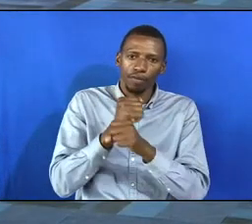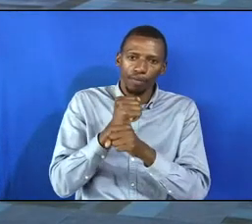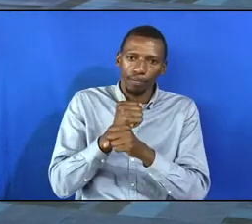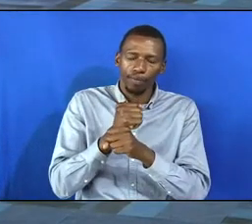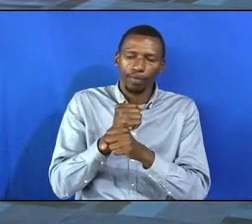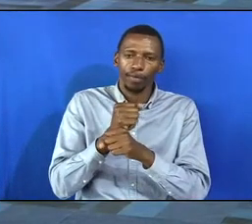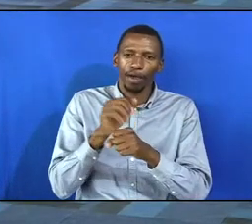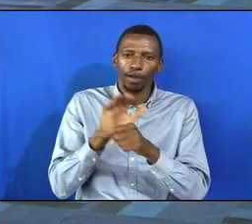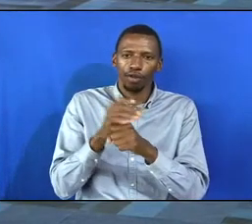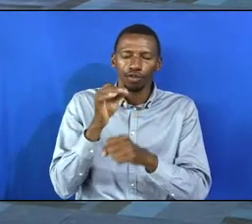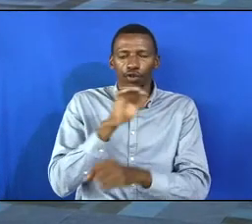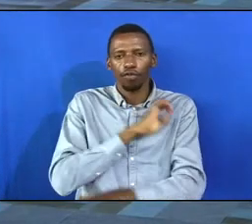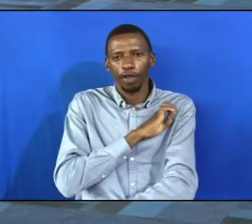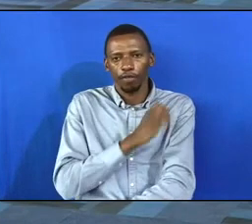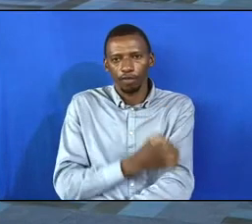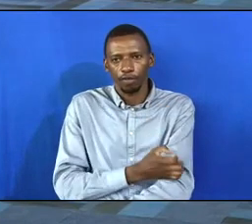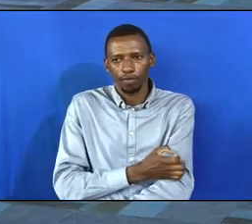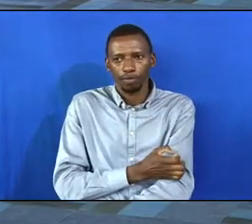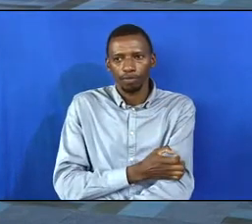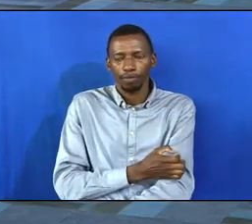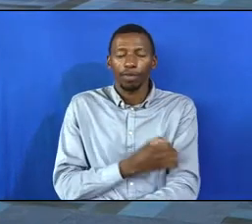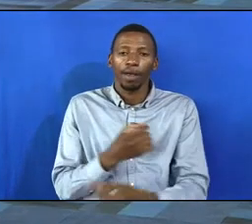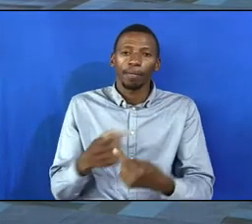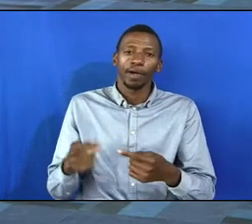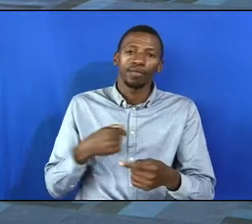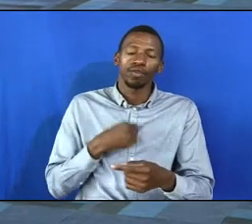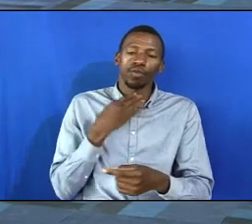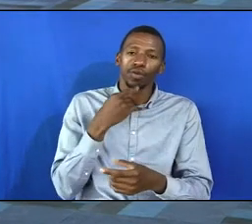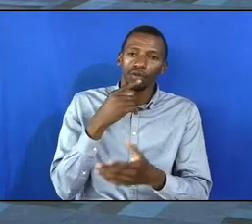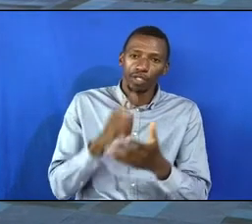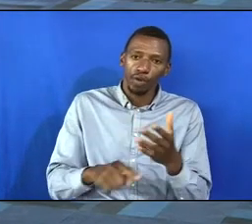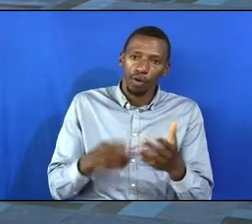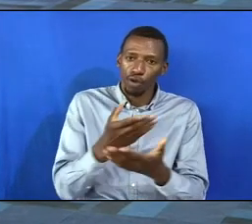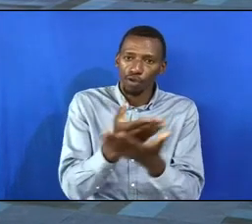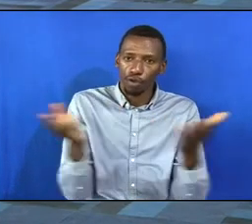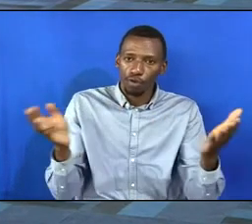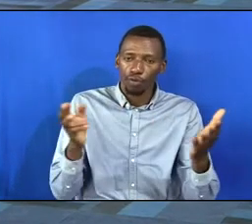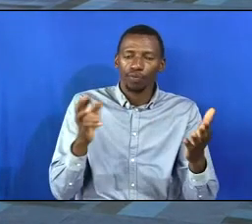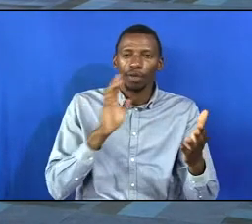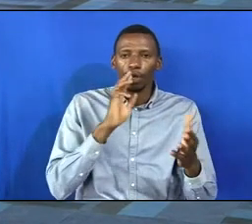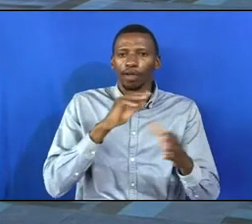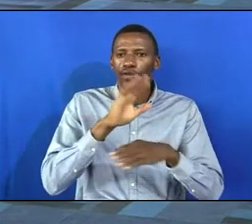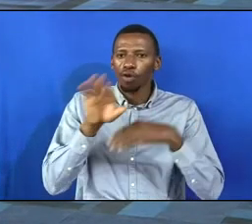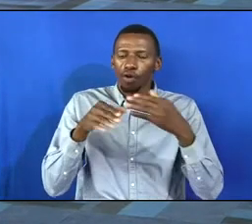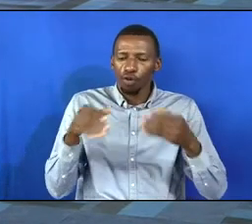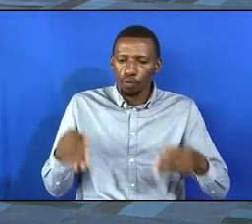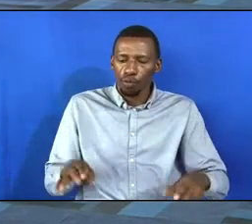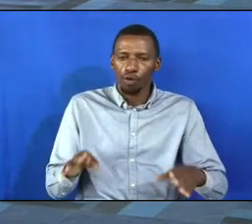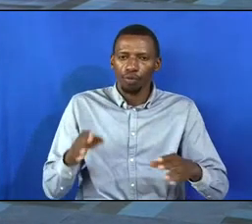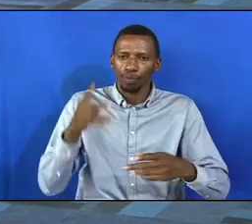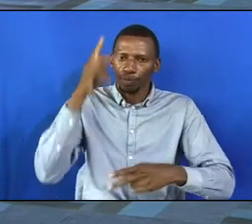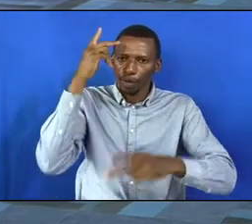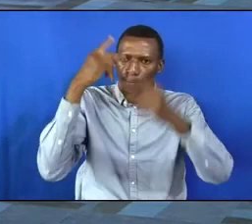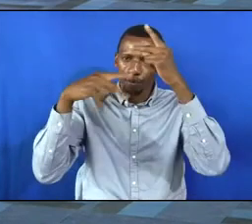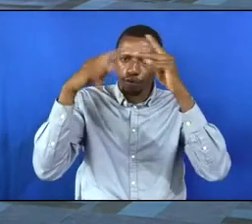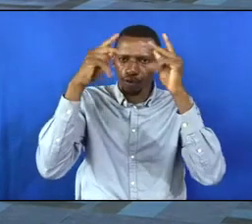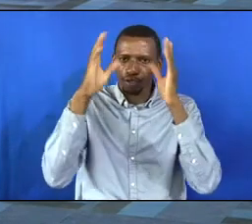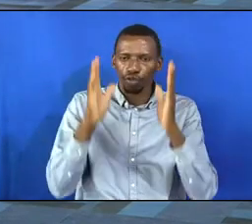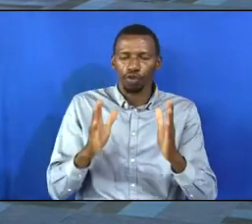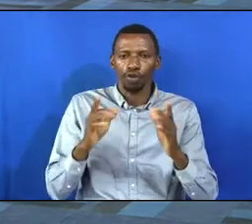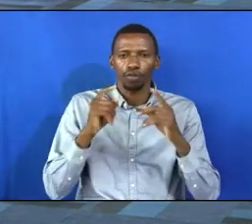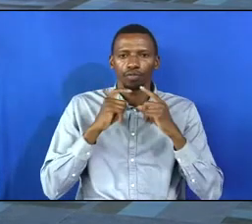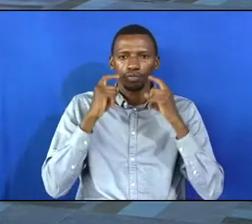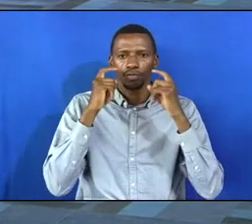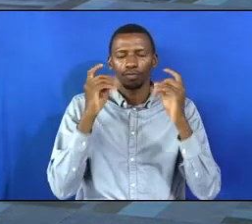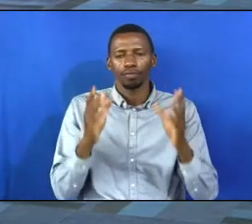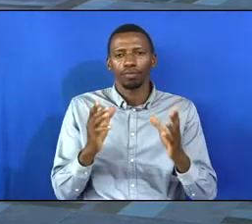are all born professional sinners. You don't need training. The Bible states that in the book